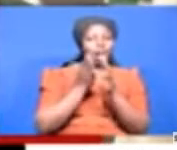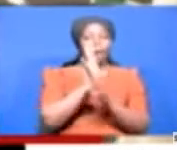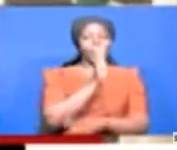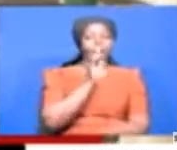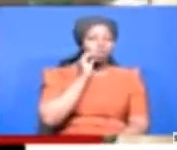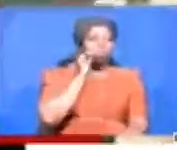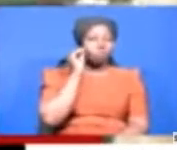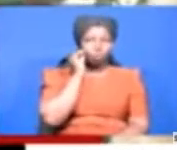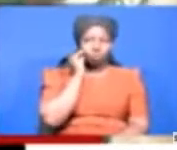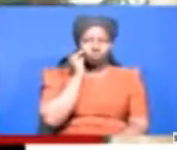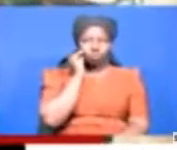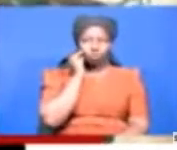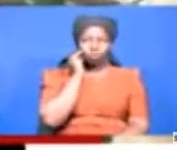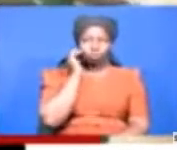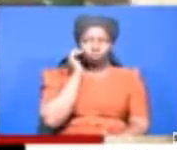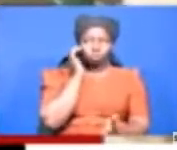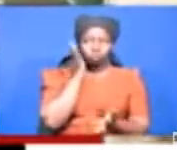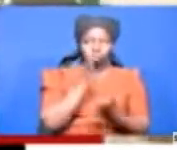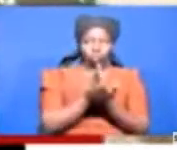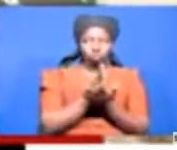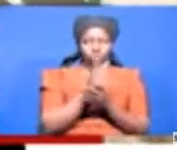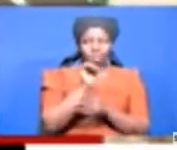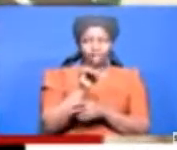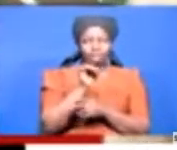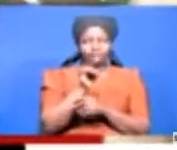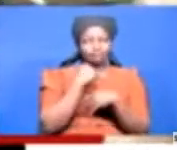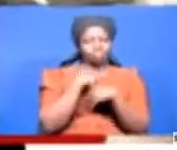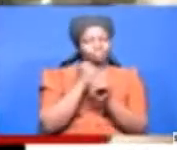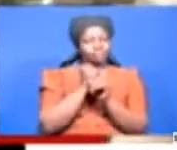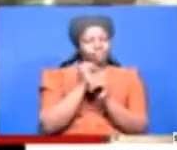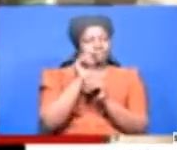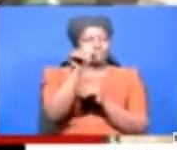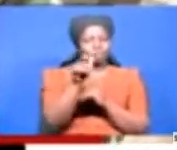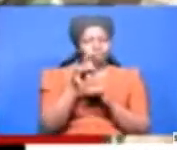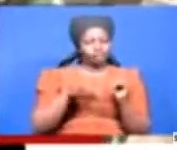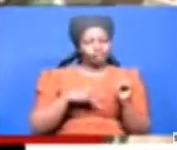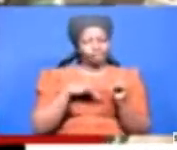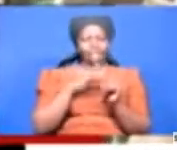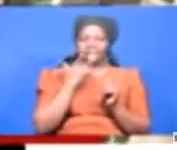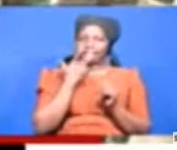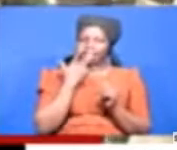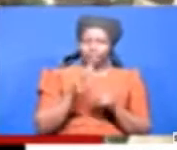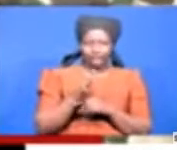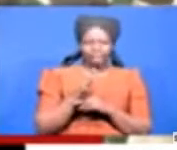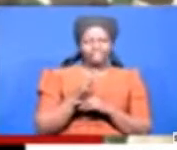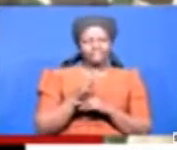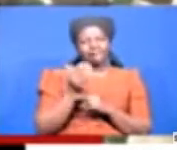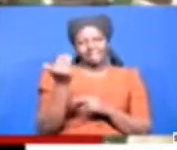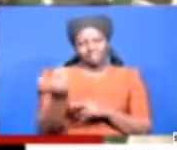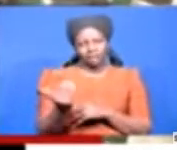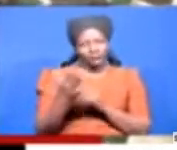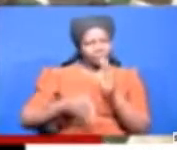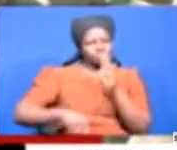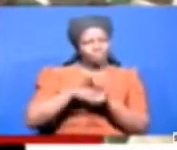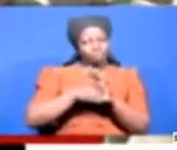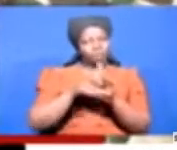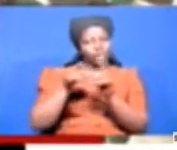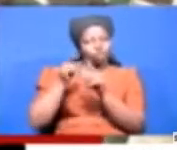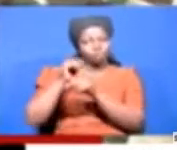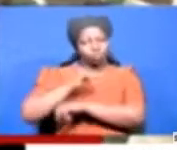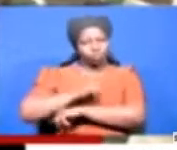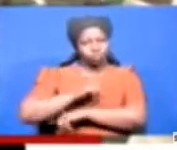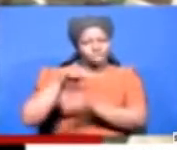It really leaves a bitter taste in the mouth. There's a child who has been sent away from a school in